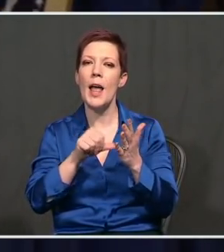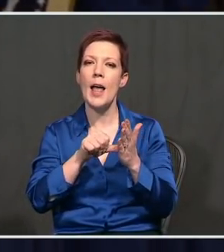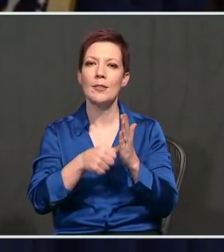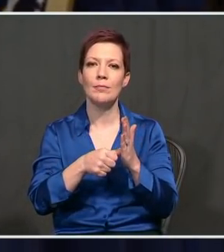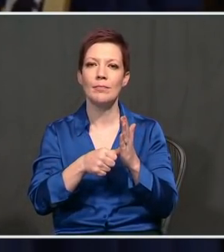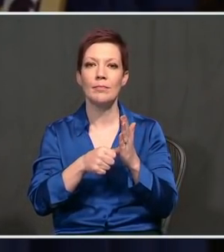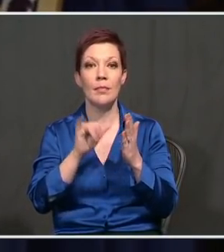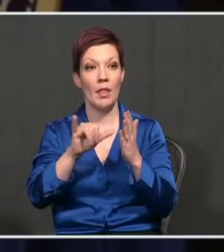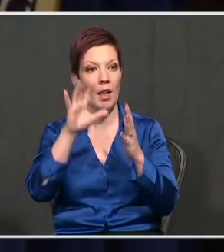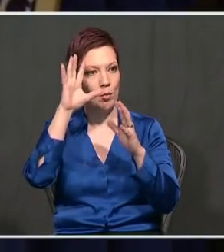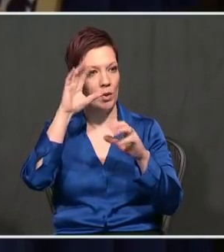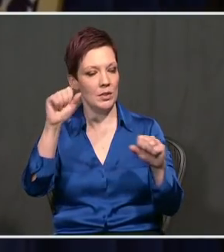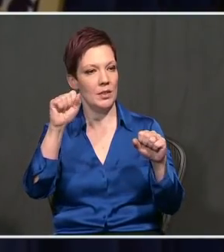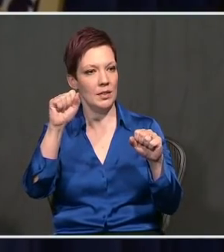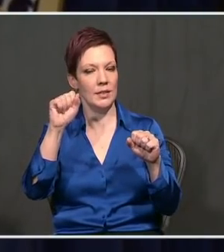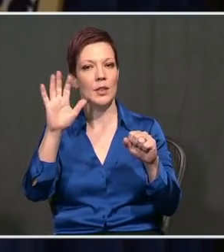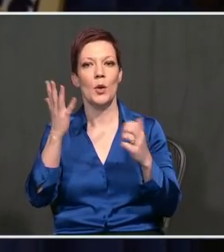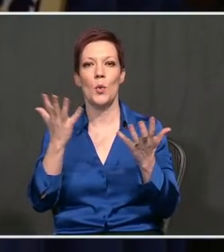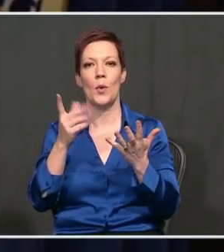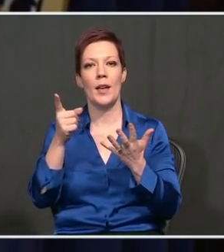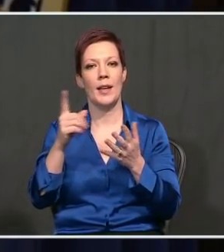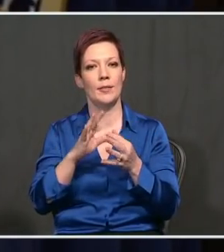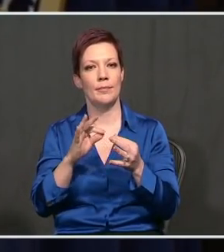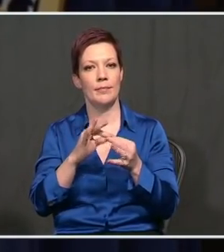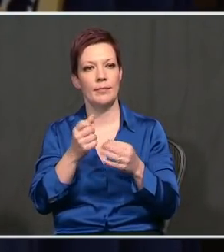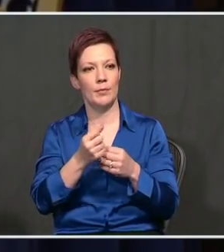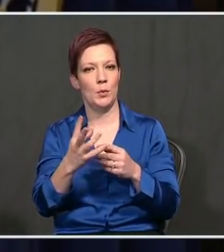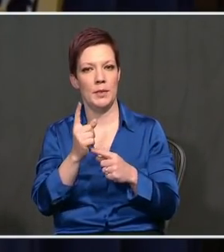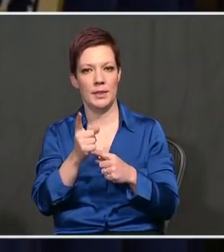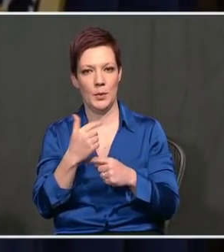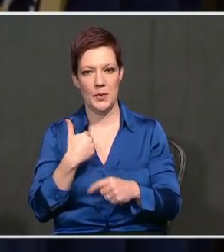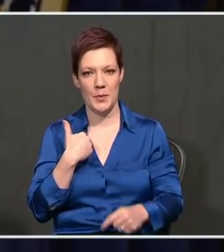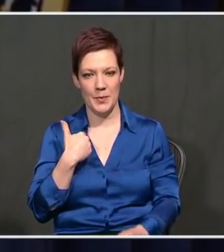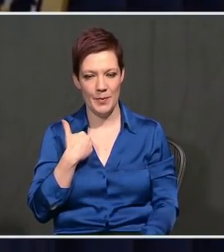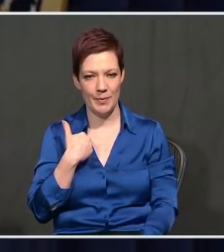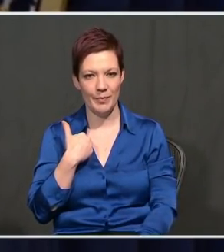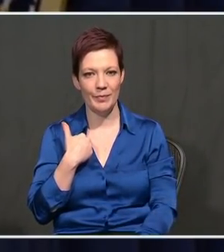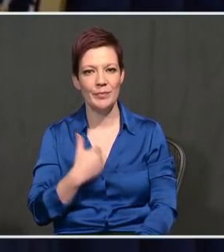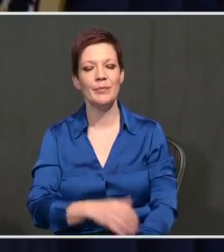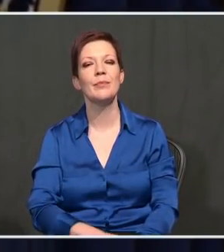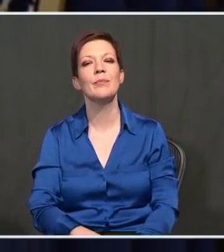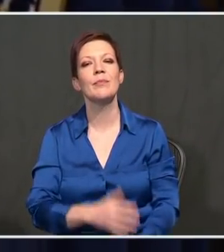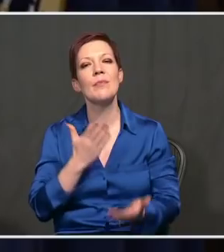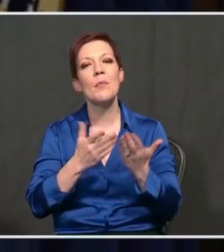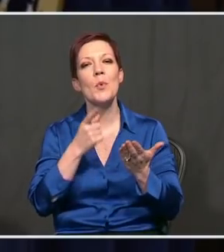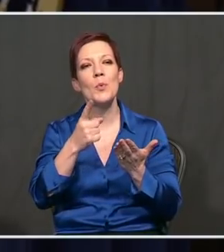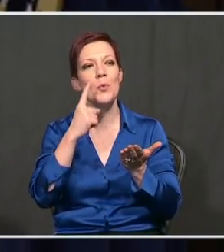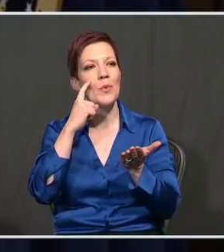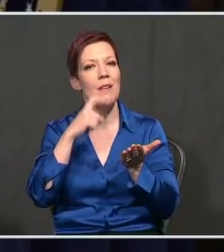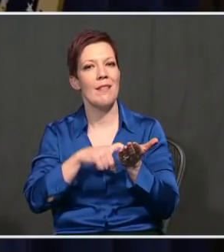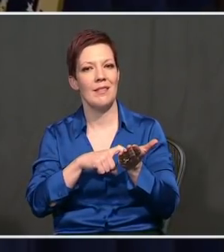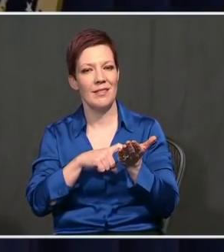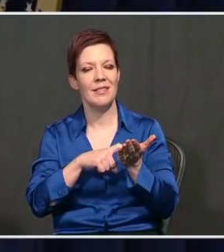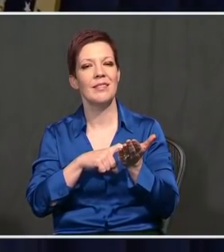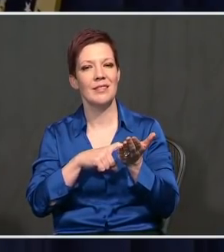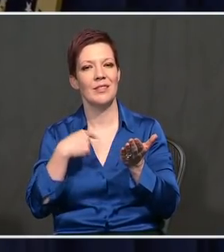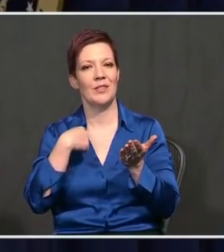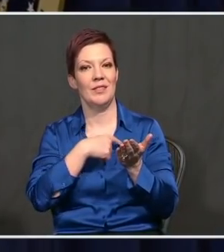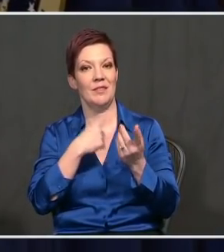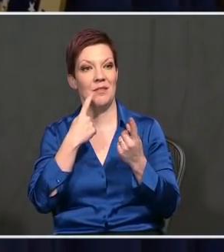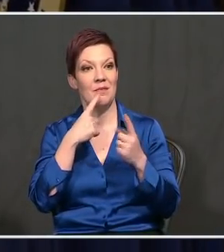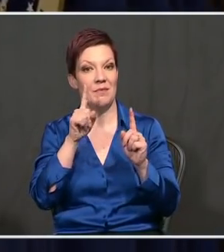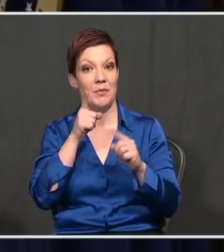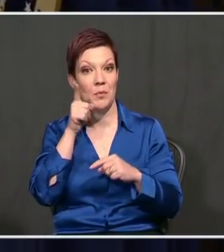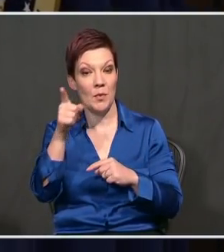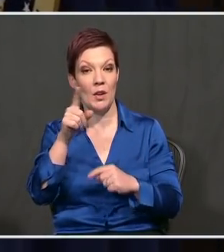the President's sentiments just a couple of minutes ago. You may recognize this. We were successful at